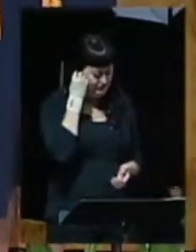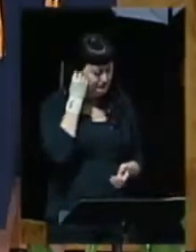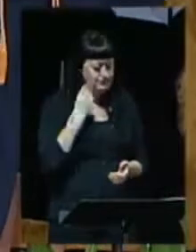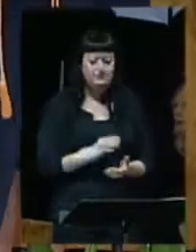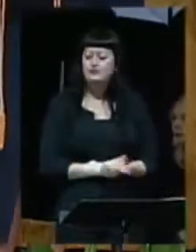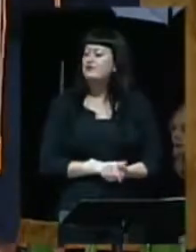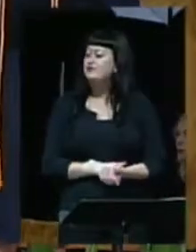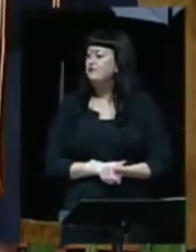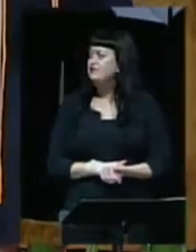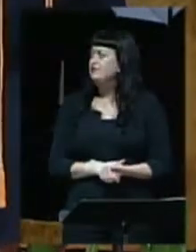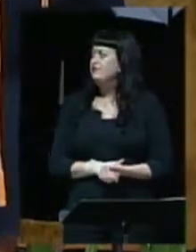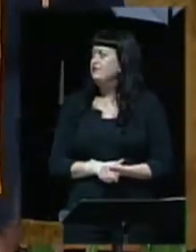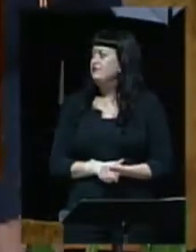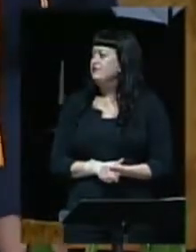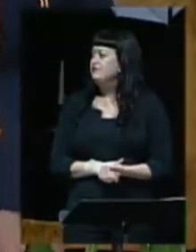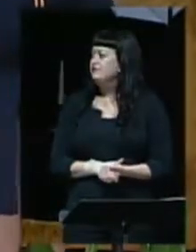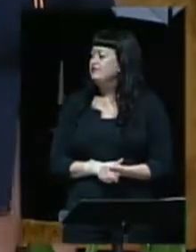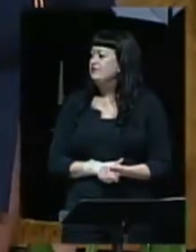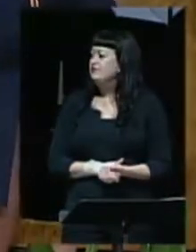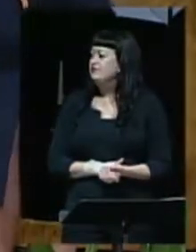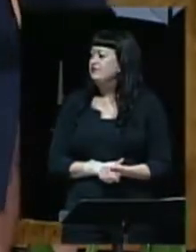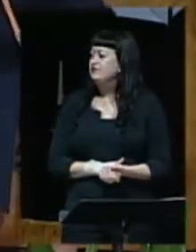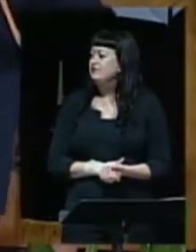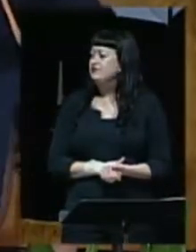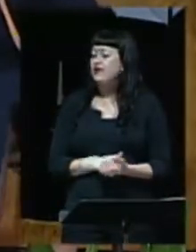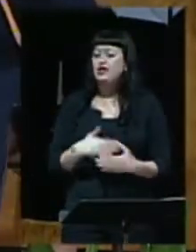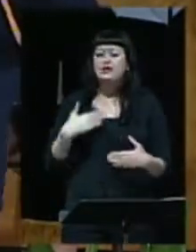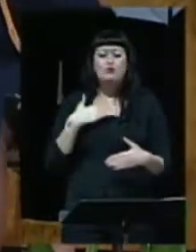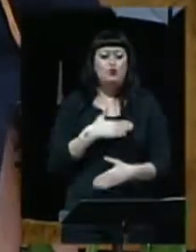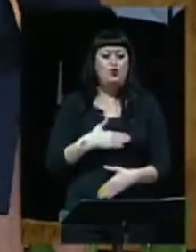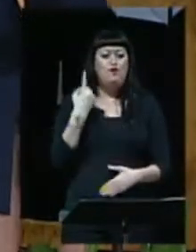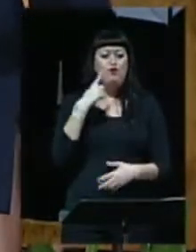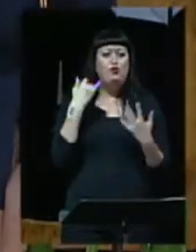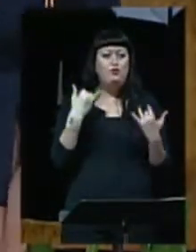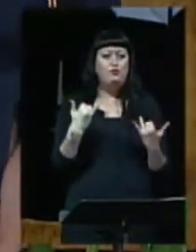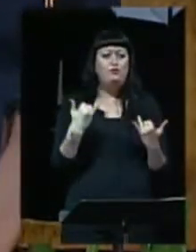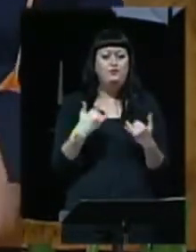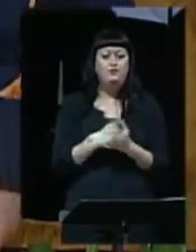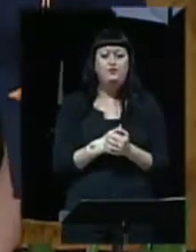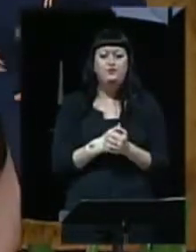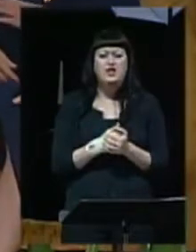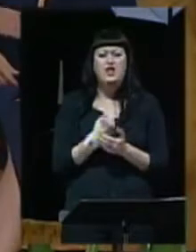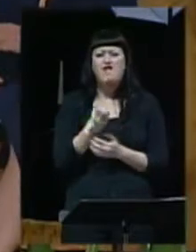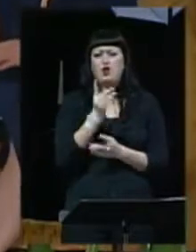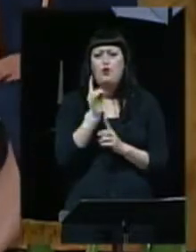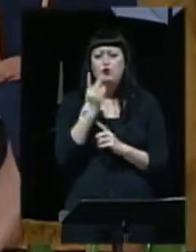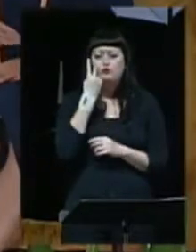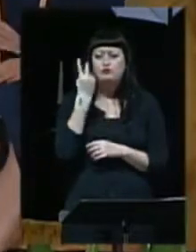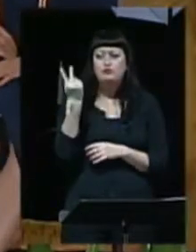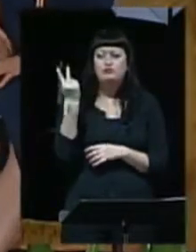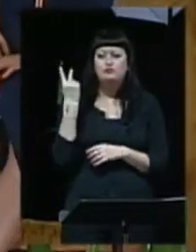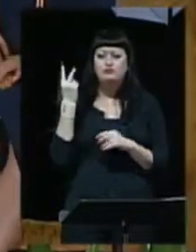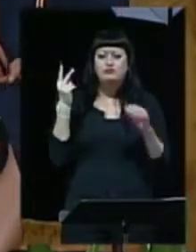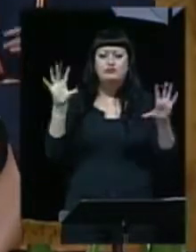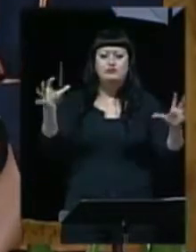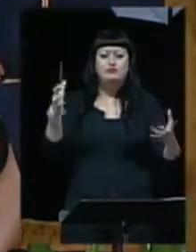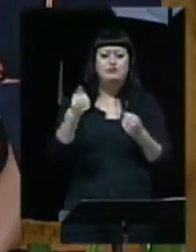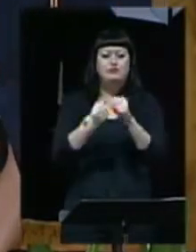It's always a pleasure for me on this memorable day to take a few moments to reflect on the class